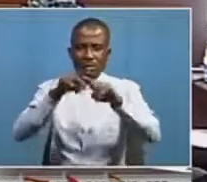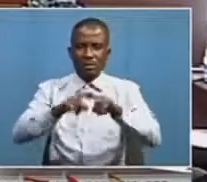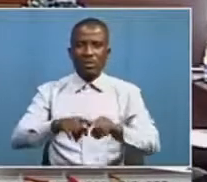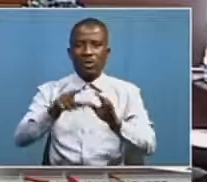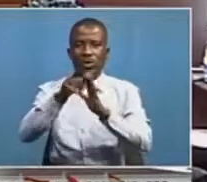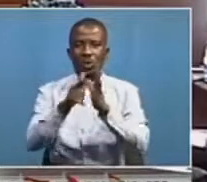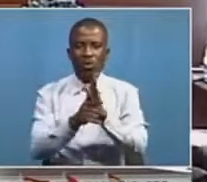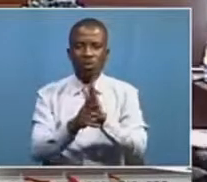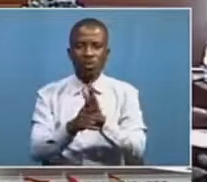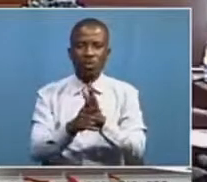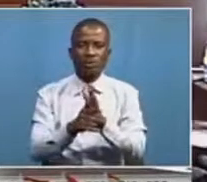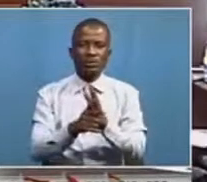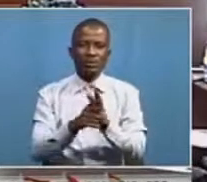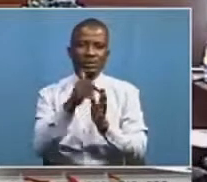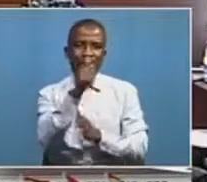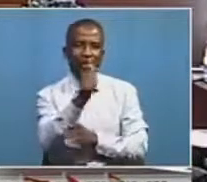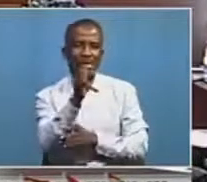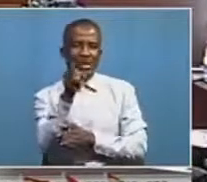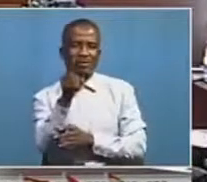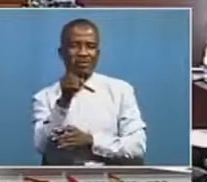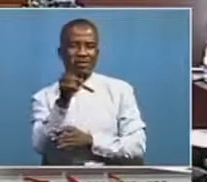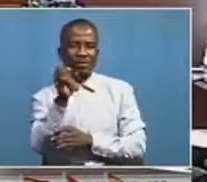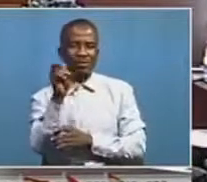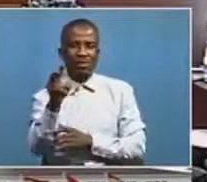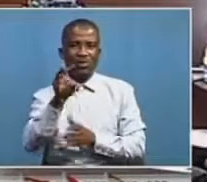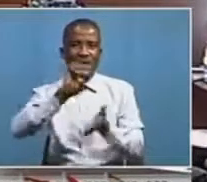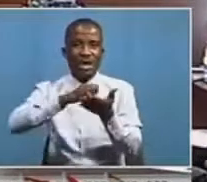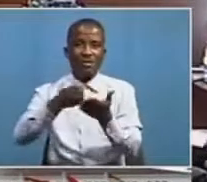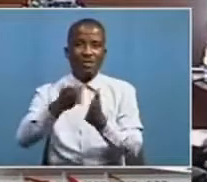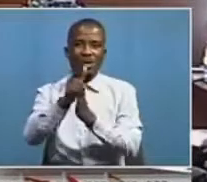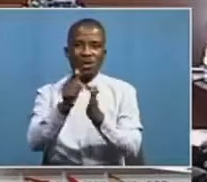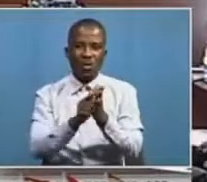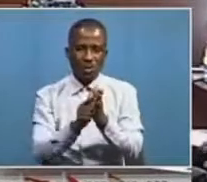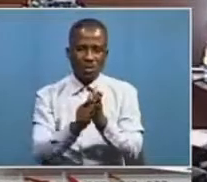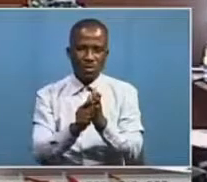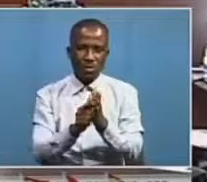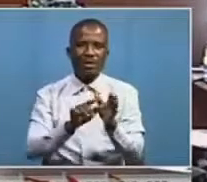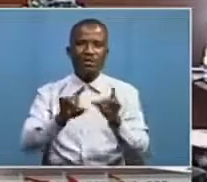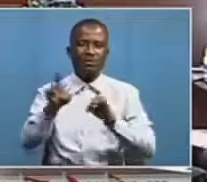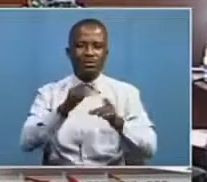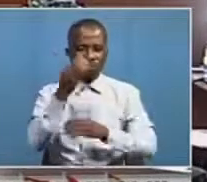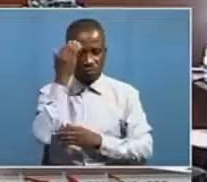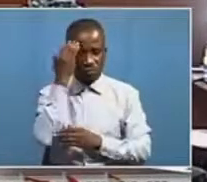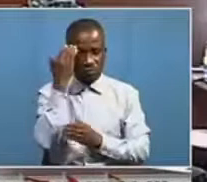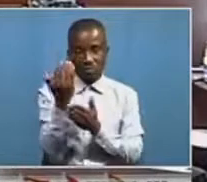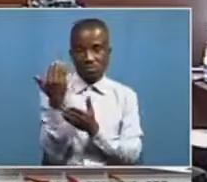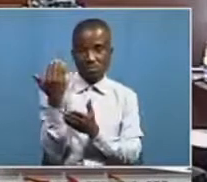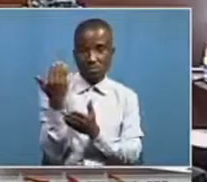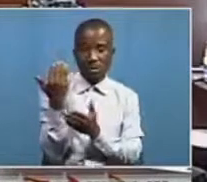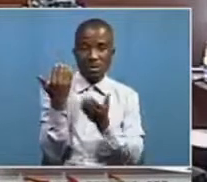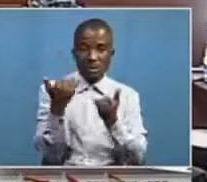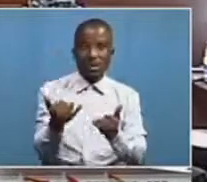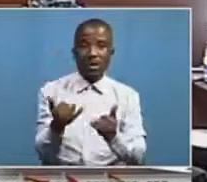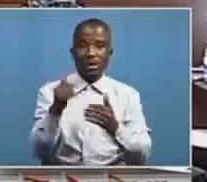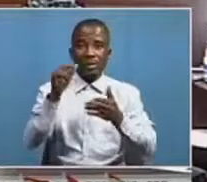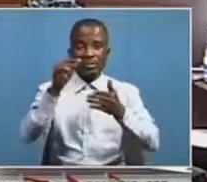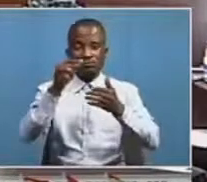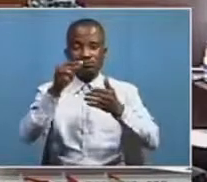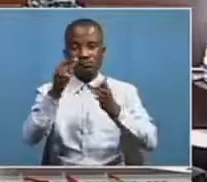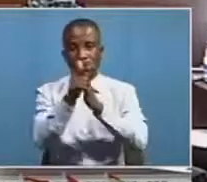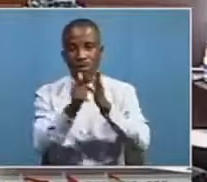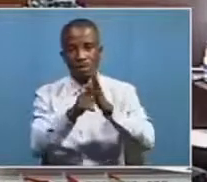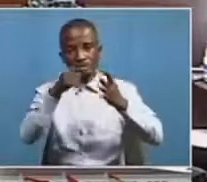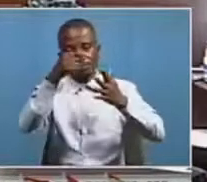10, 11, and 12 of the Evidence Act 1975 NRCD 323. These sections on the burden of